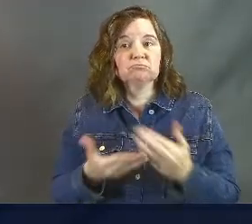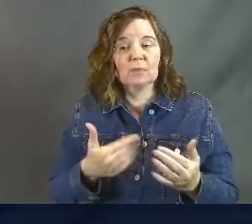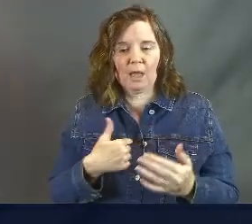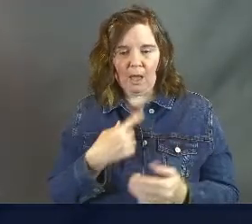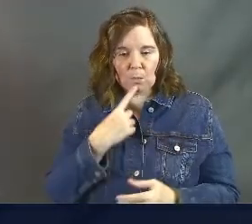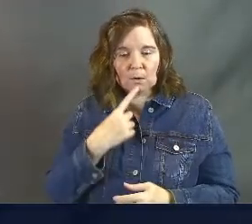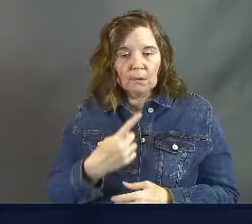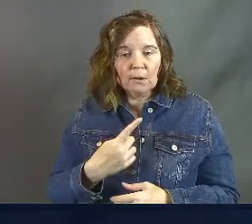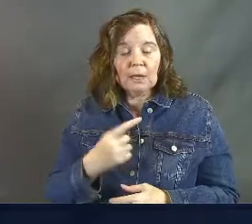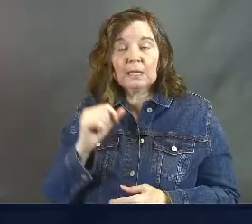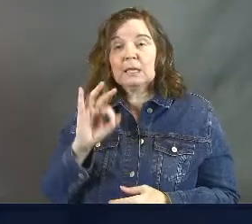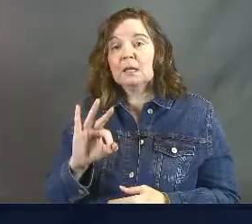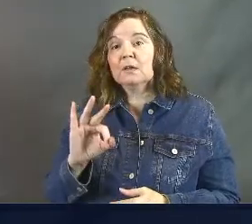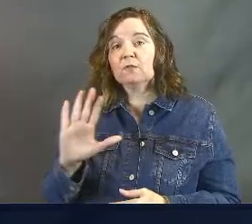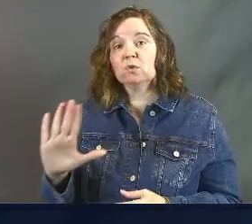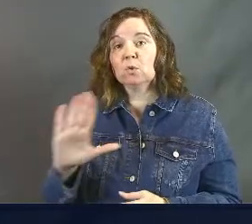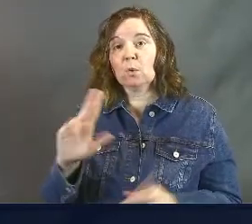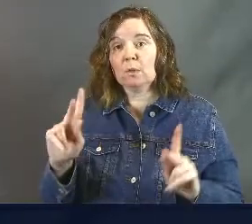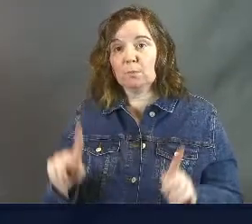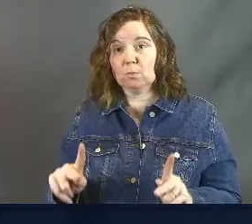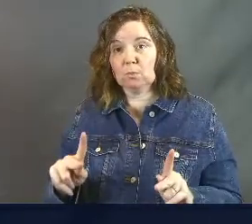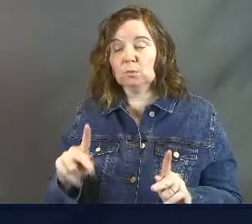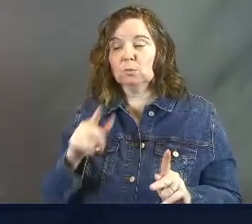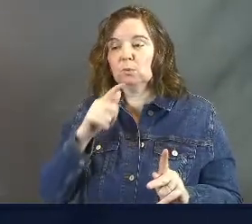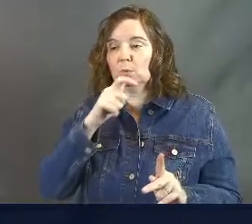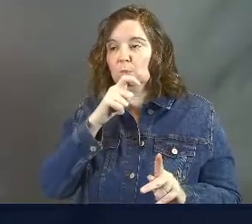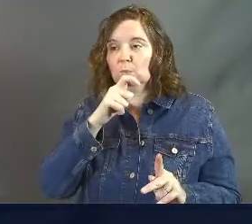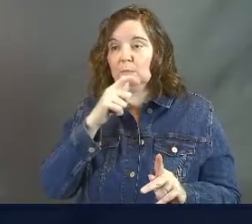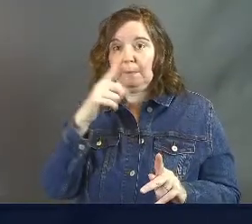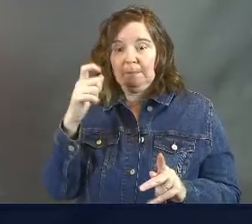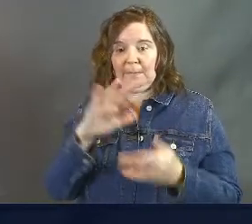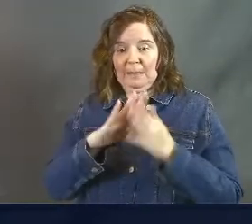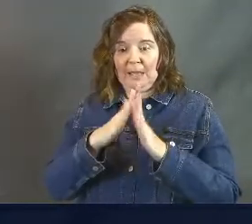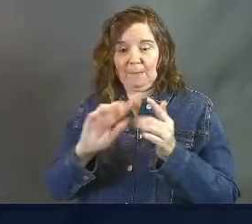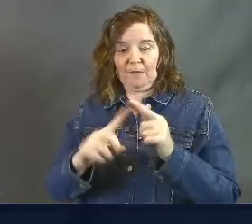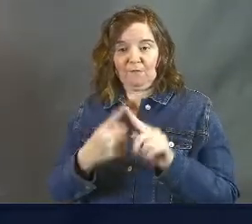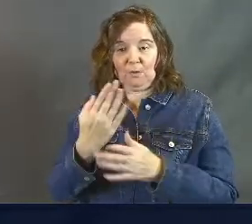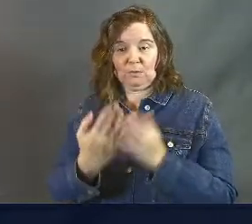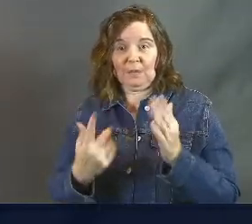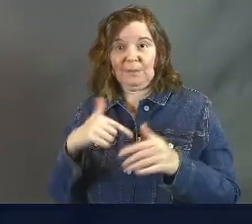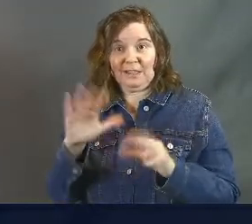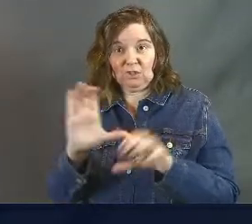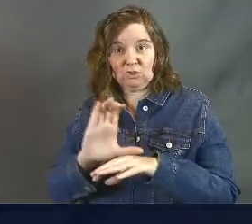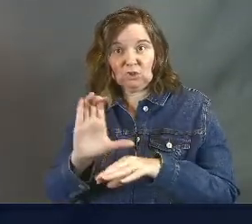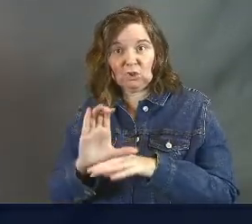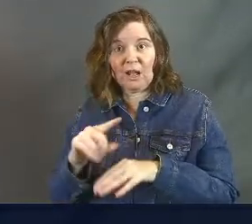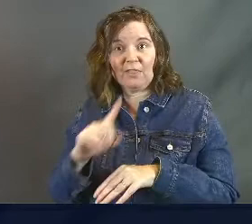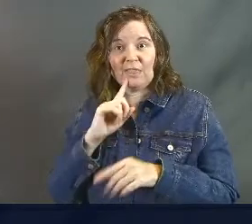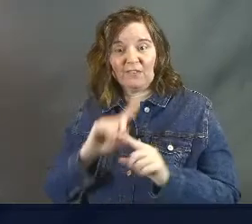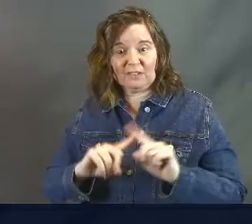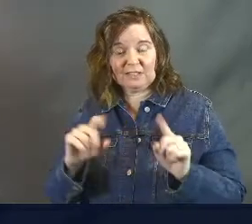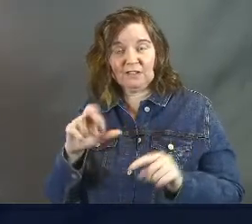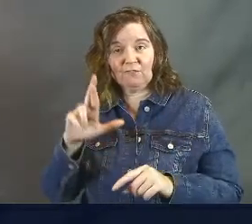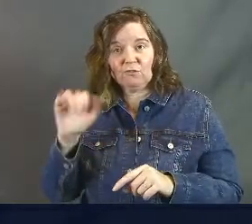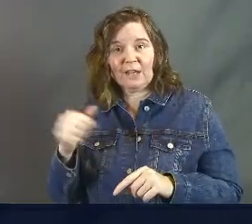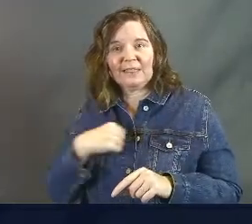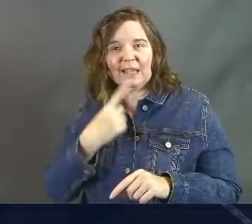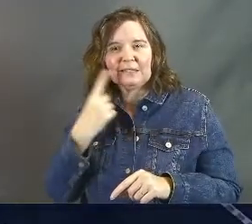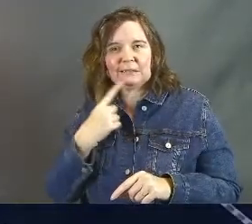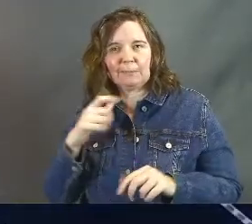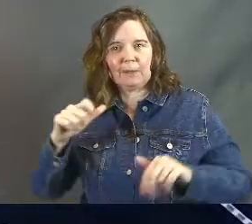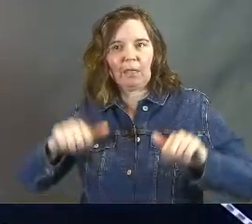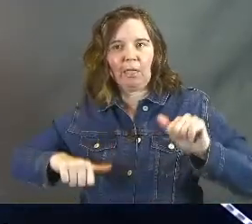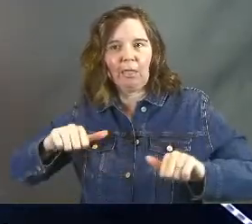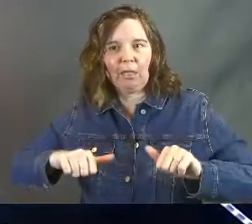And I would say, if you're the person becoming friends with somebody in this church and they're of a different race and they say